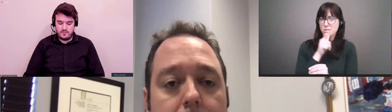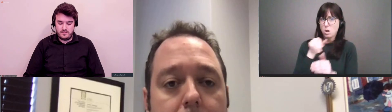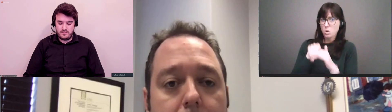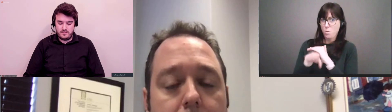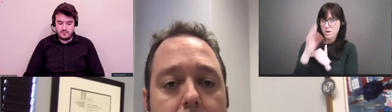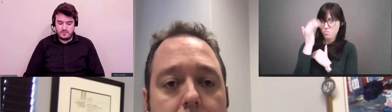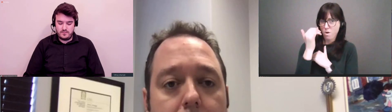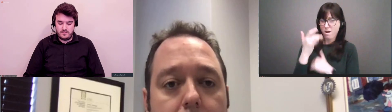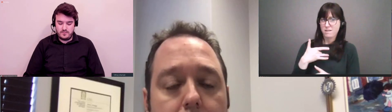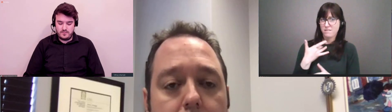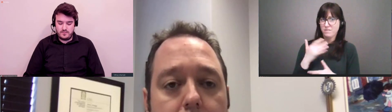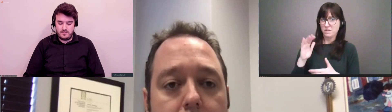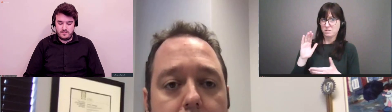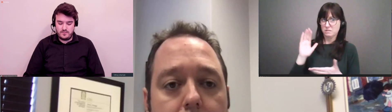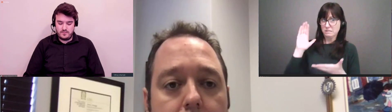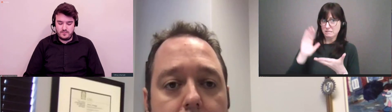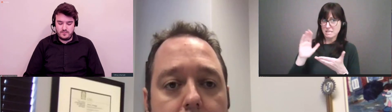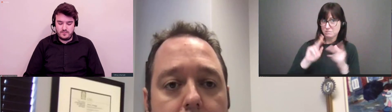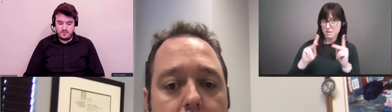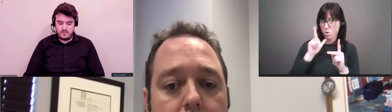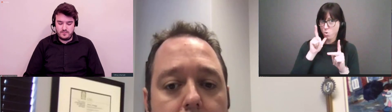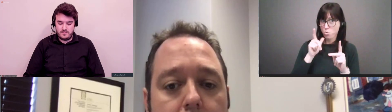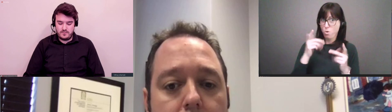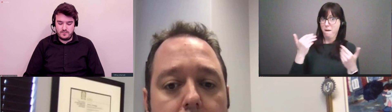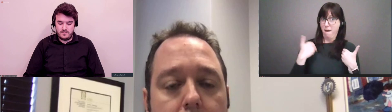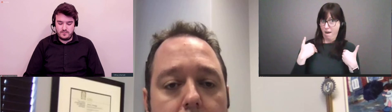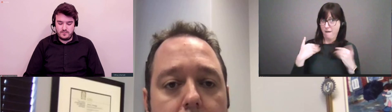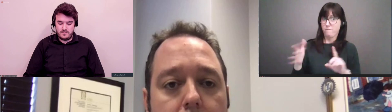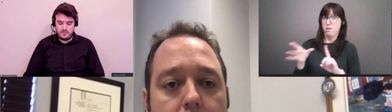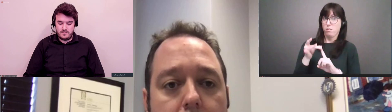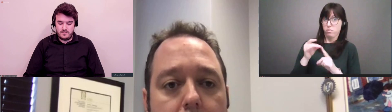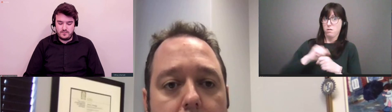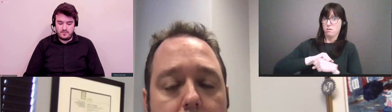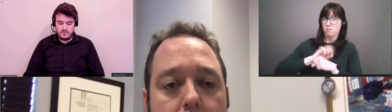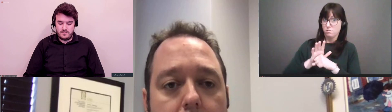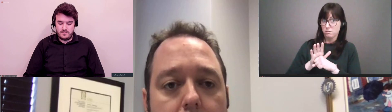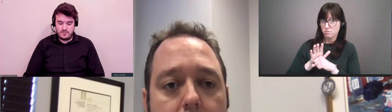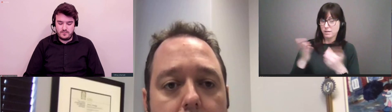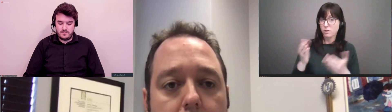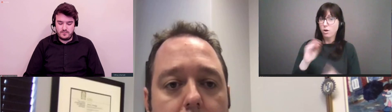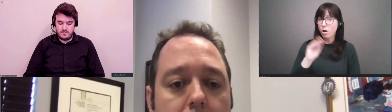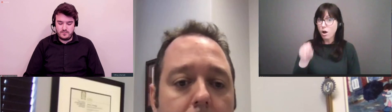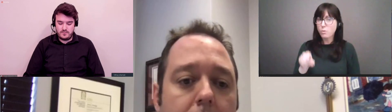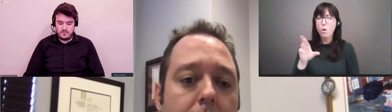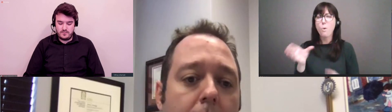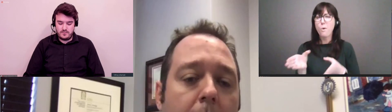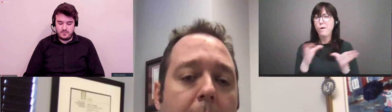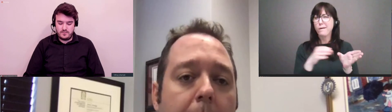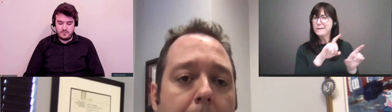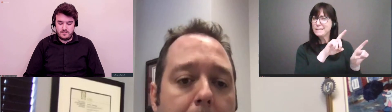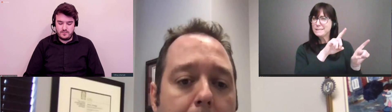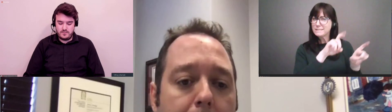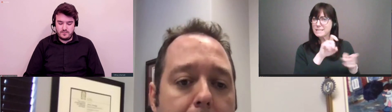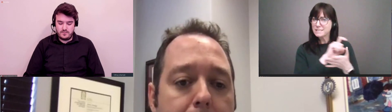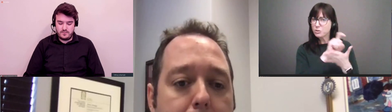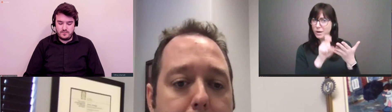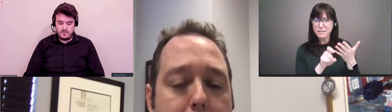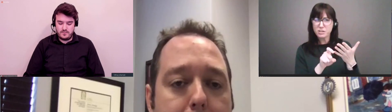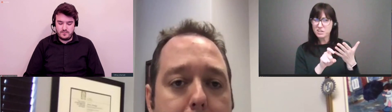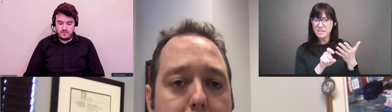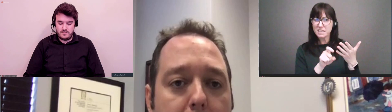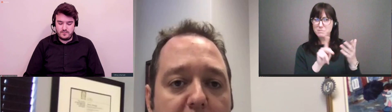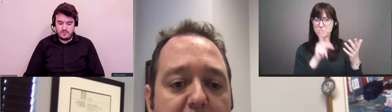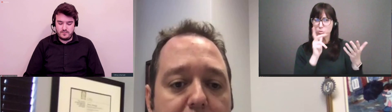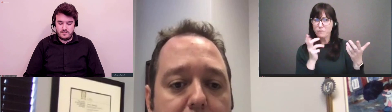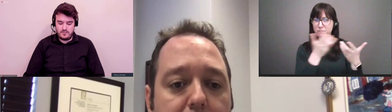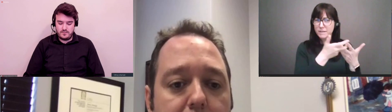fewer people with COVID-19 in Ottawa, or is it because people are of the testing criteria? Is it a whole bunch of things?